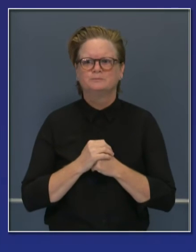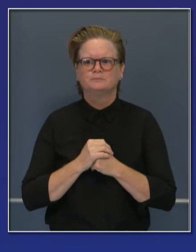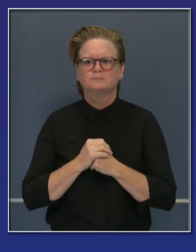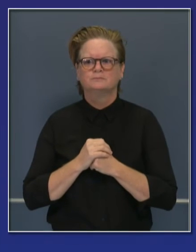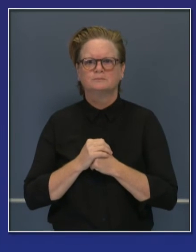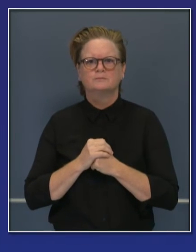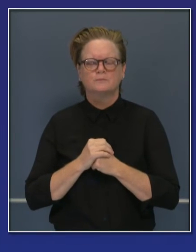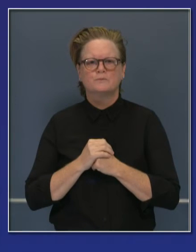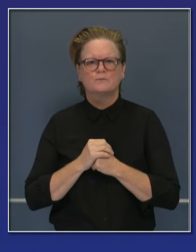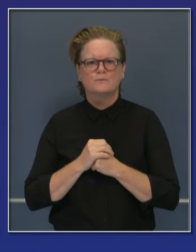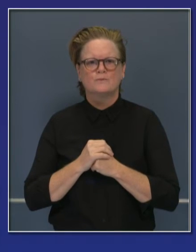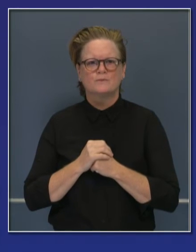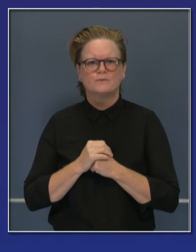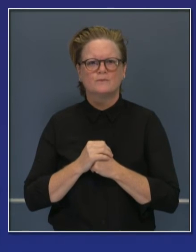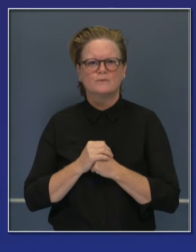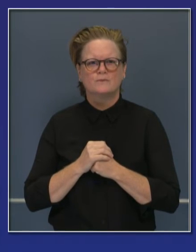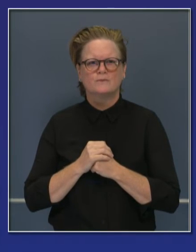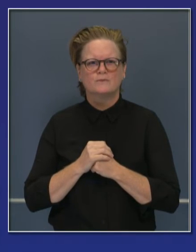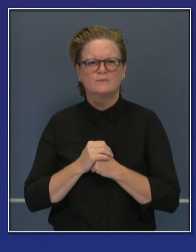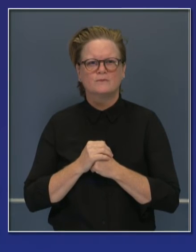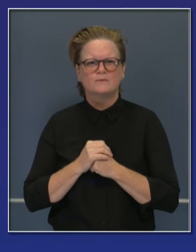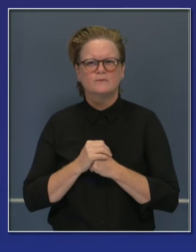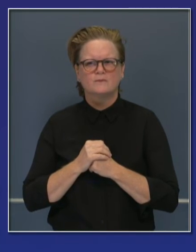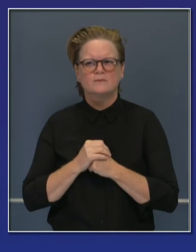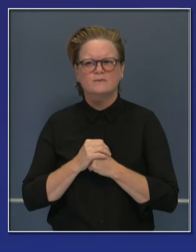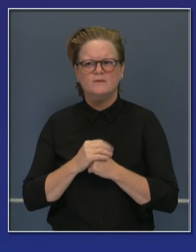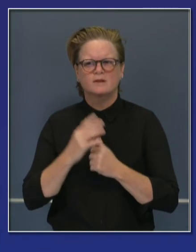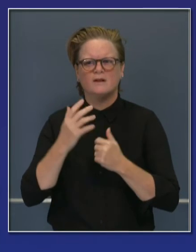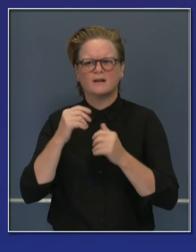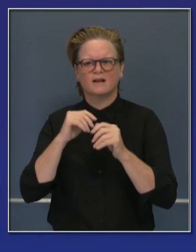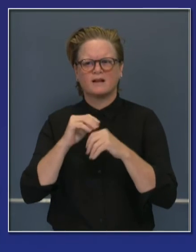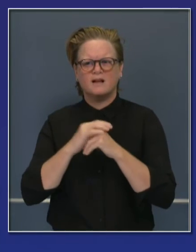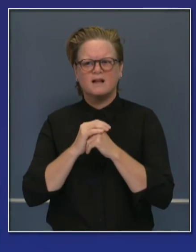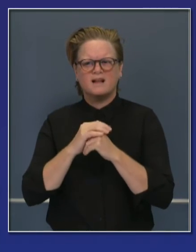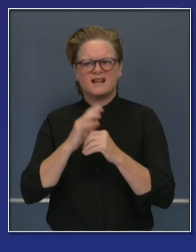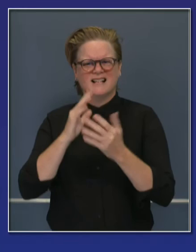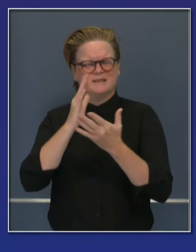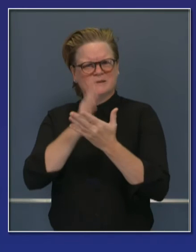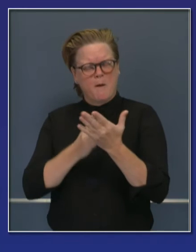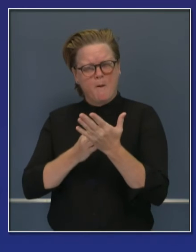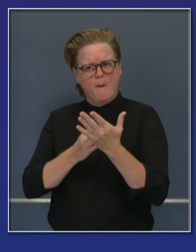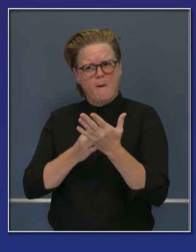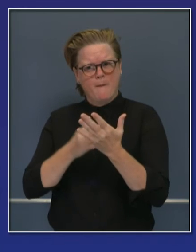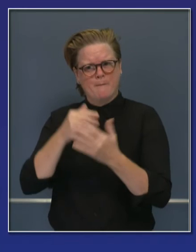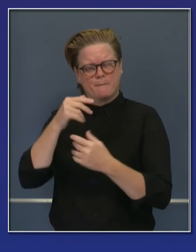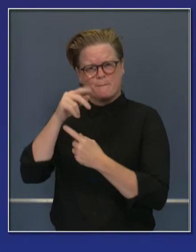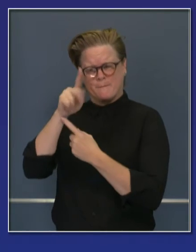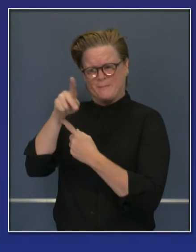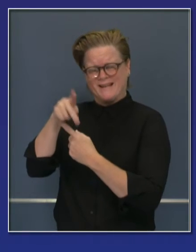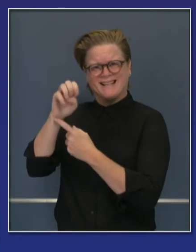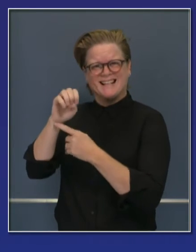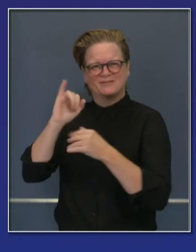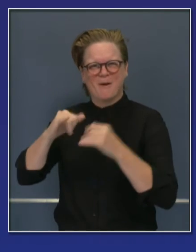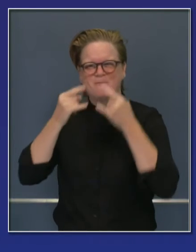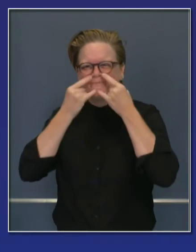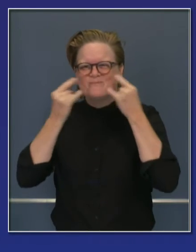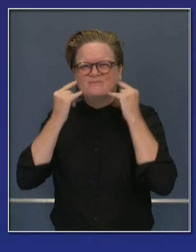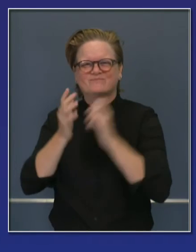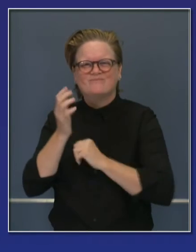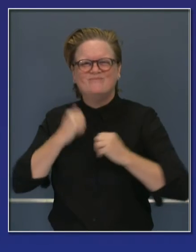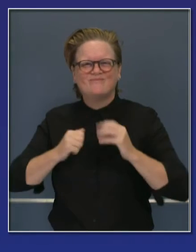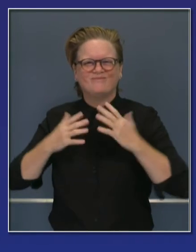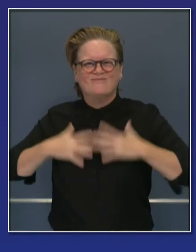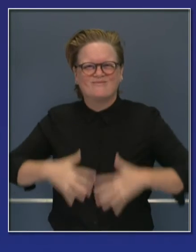see at the bottom of this slide, the represented sample of some of the PPE that we put in our cache, in our